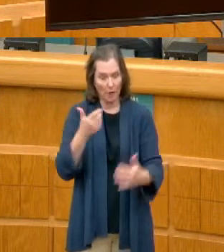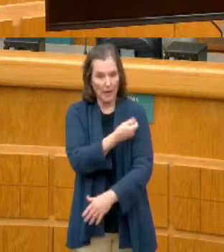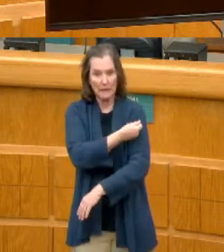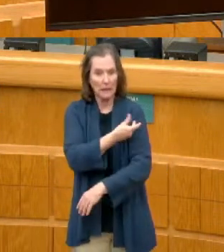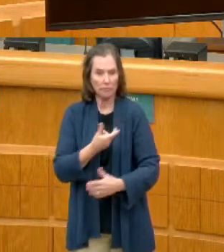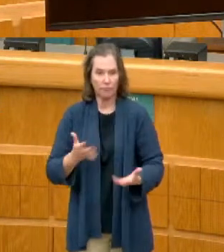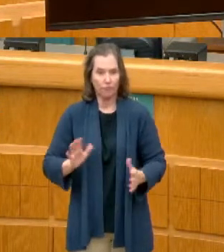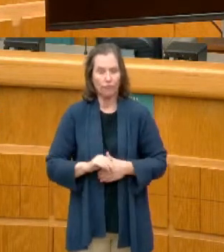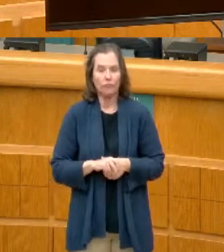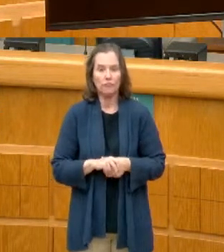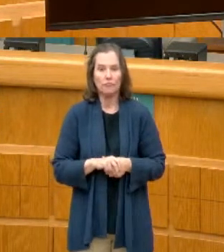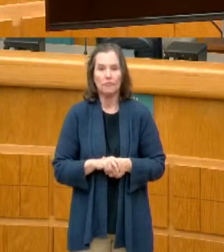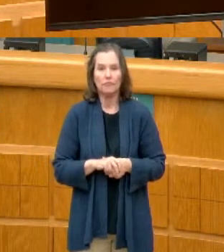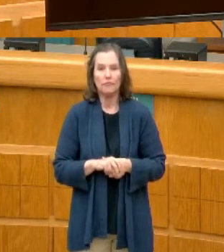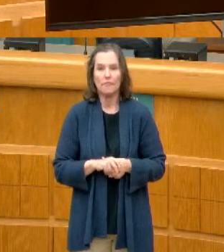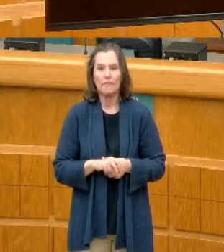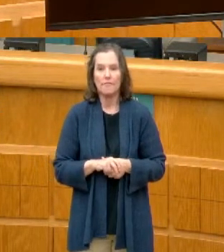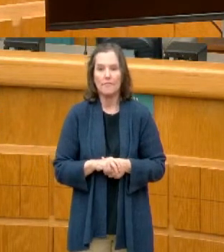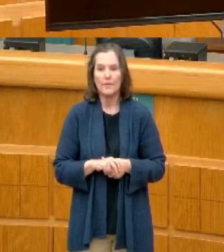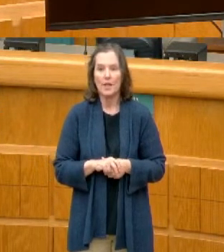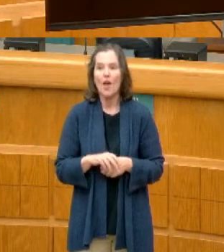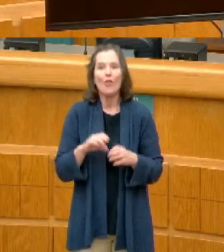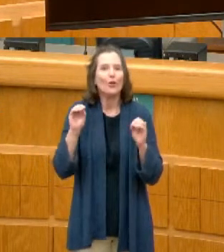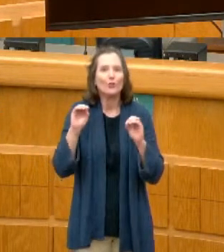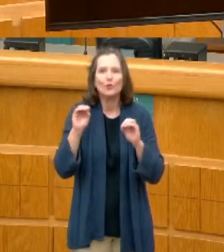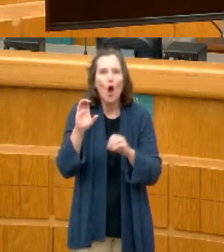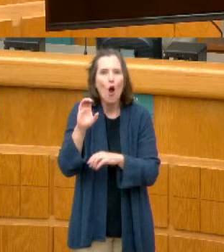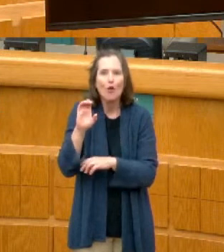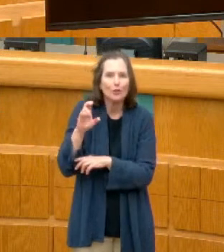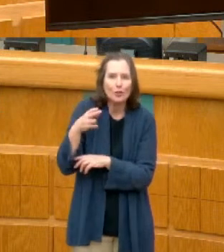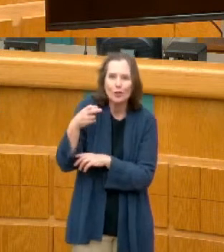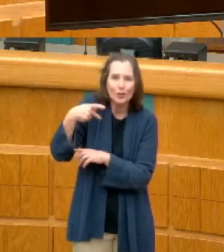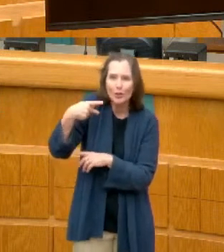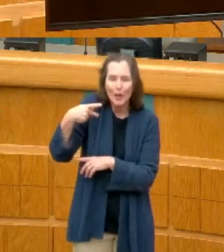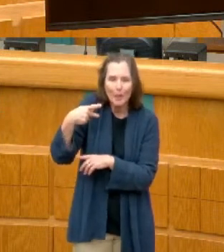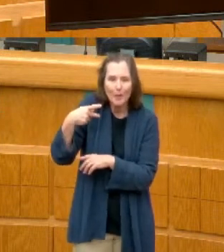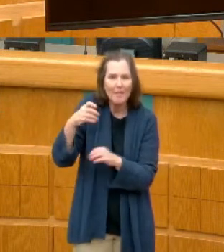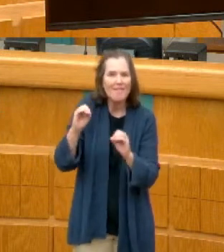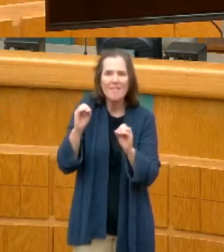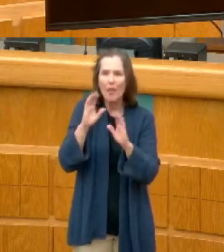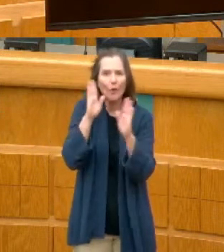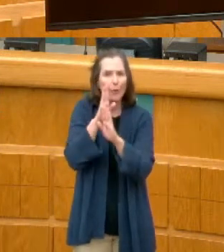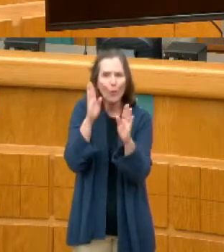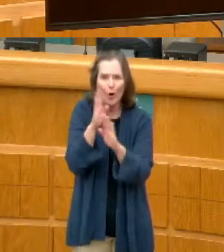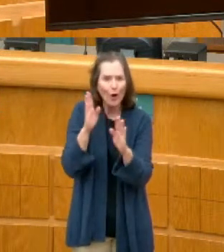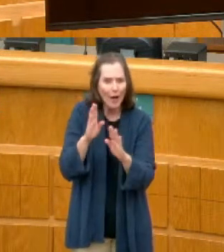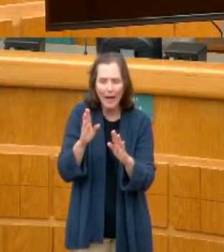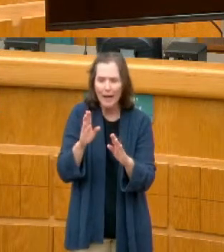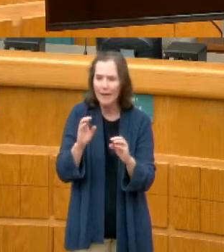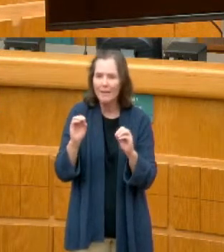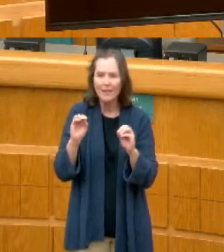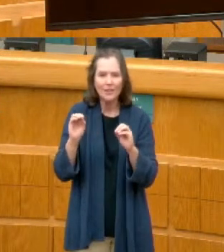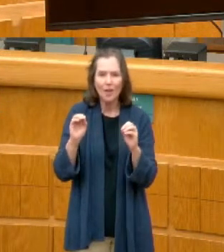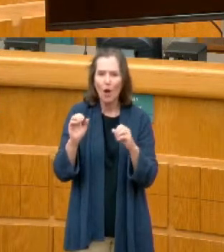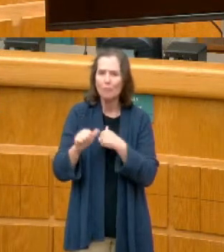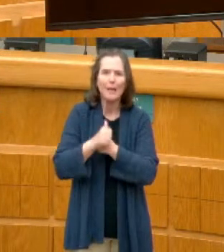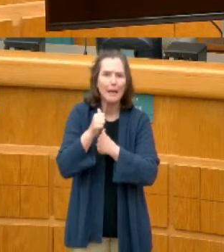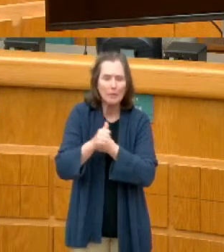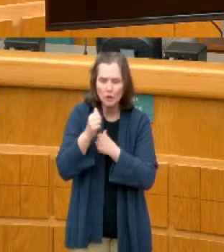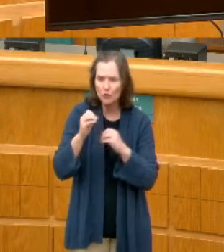There's not a plant of a chip in you. There's not anything that's going to create some type of tracking